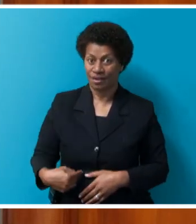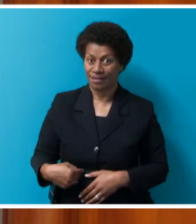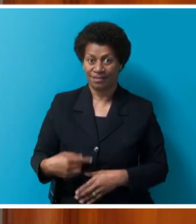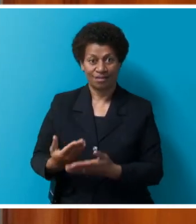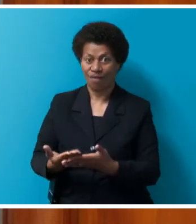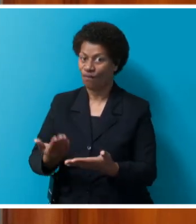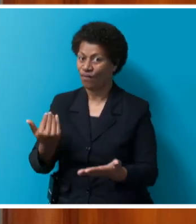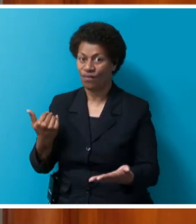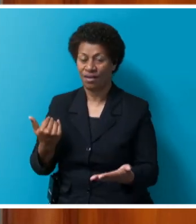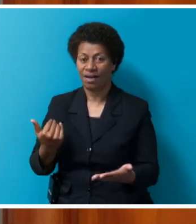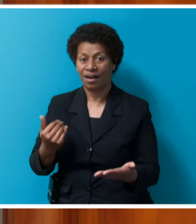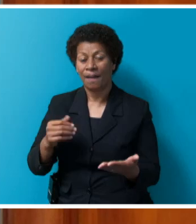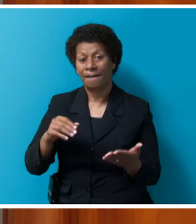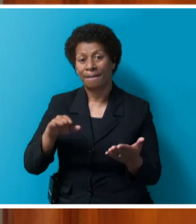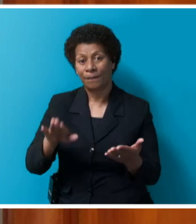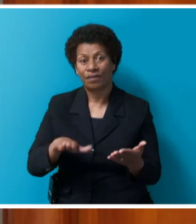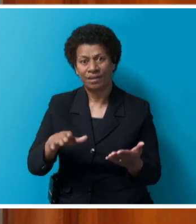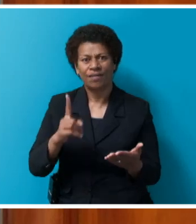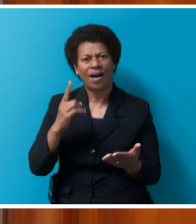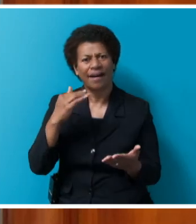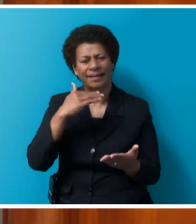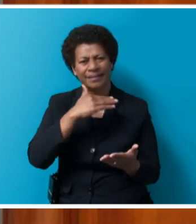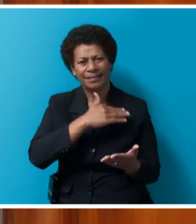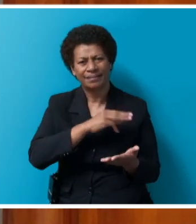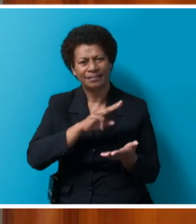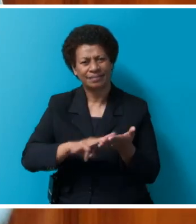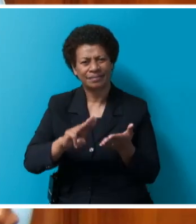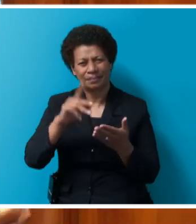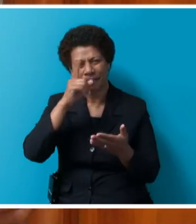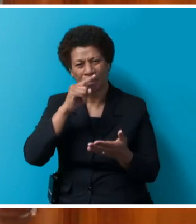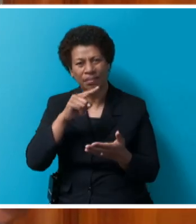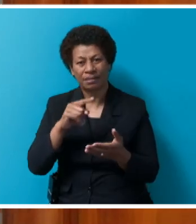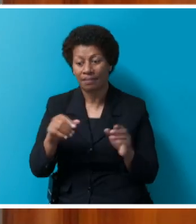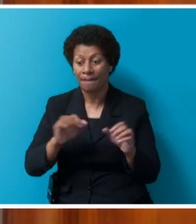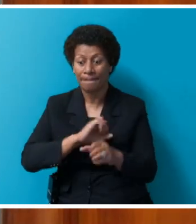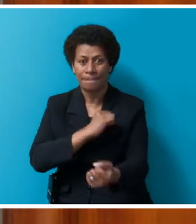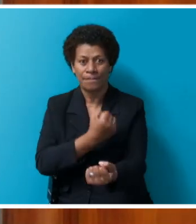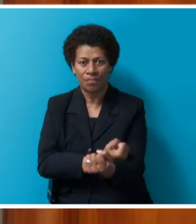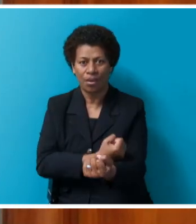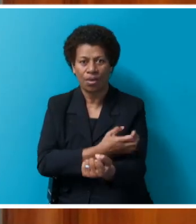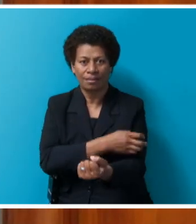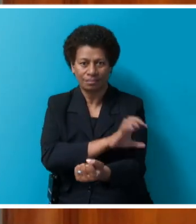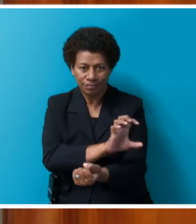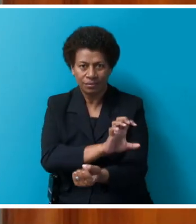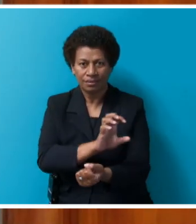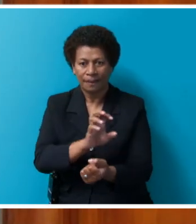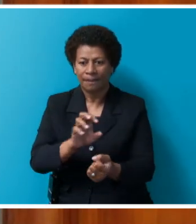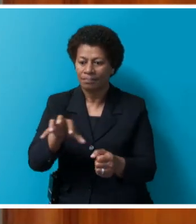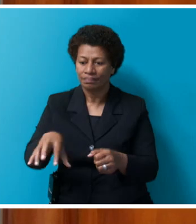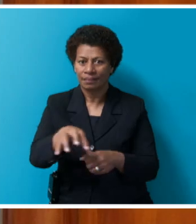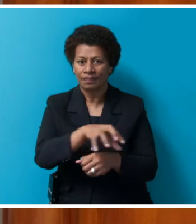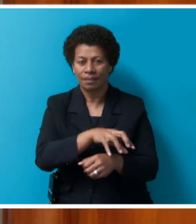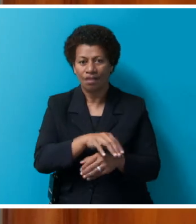poverty of close to 100 million people by empowering their provinces. They've opened up their provinces to foreign investment